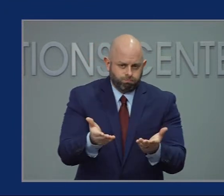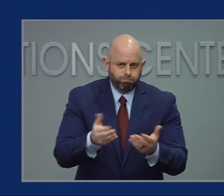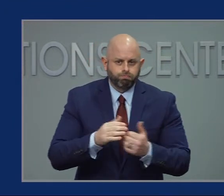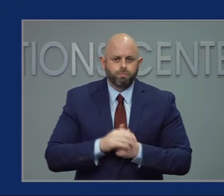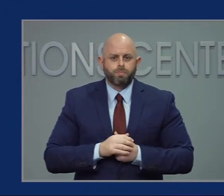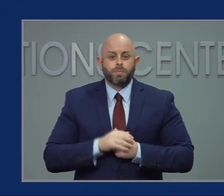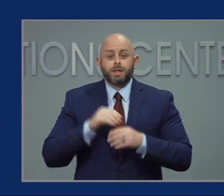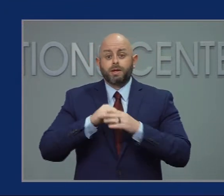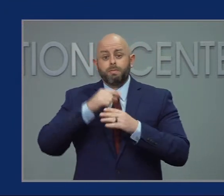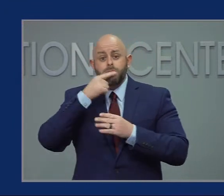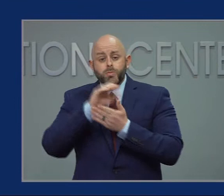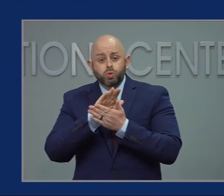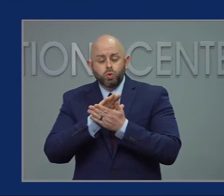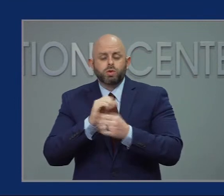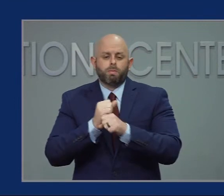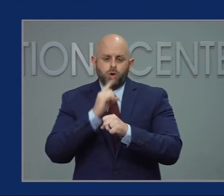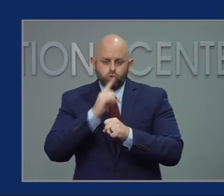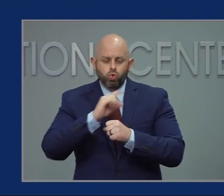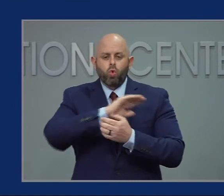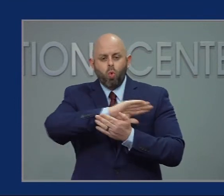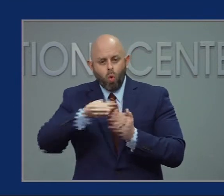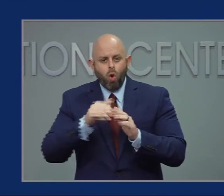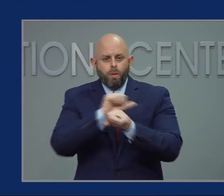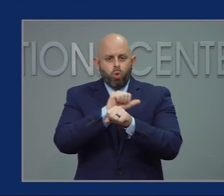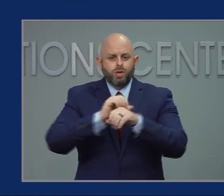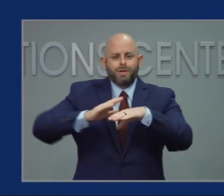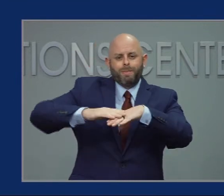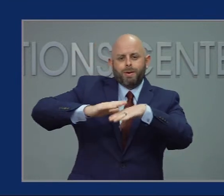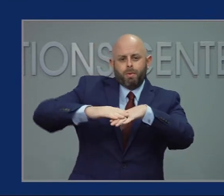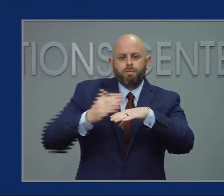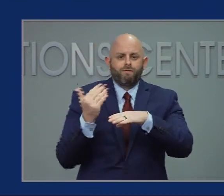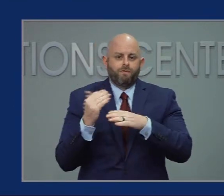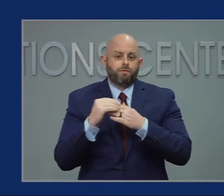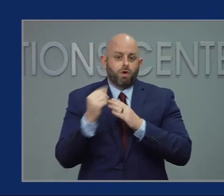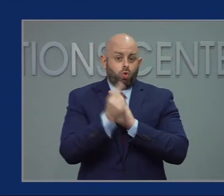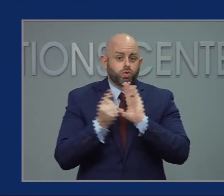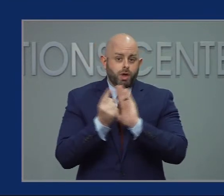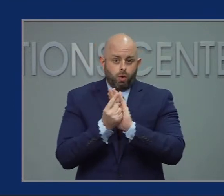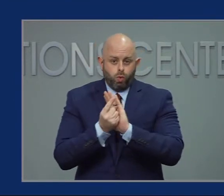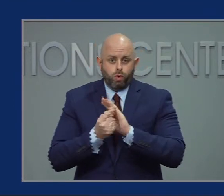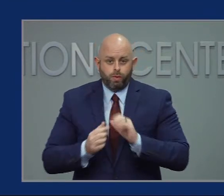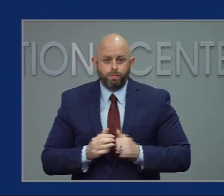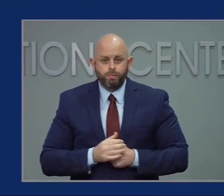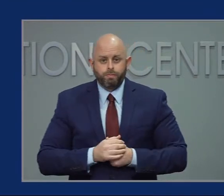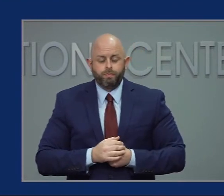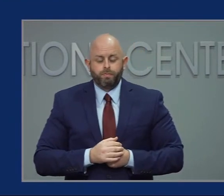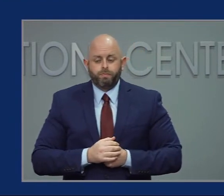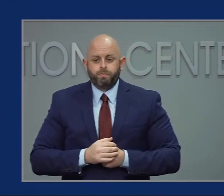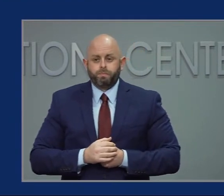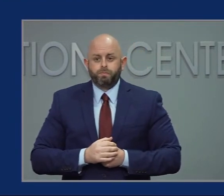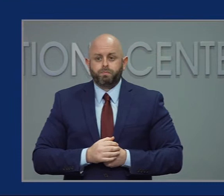schools to ensure that all of those employees are at least paid $15 per hour.